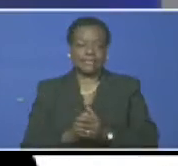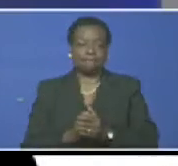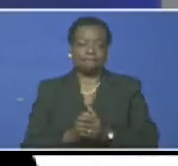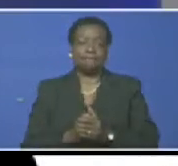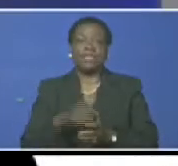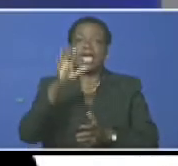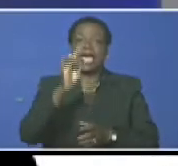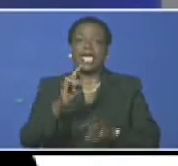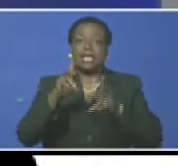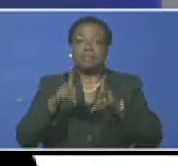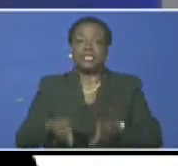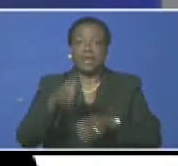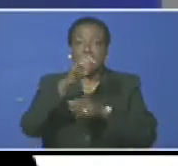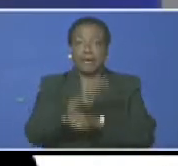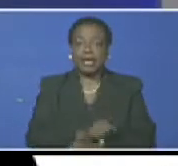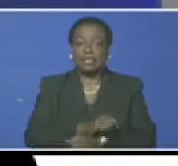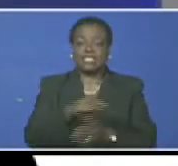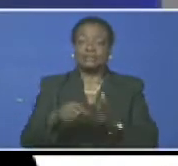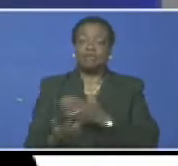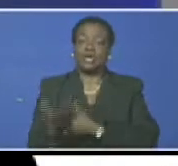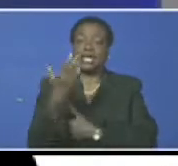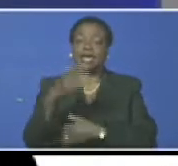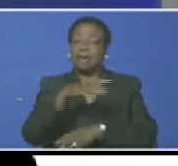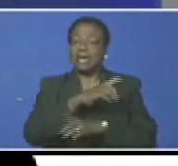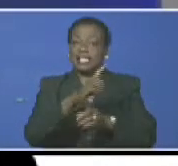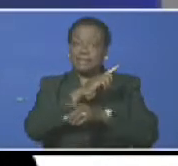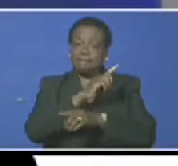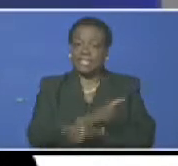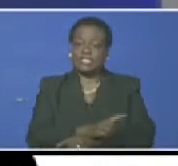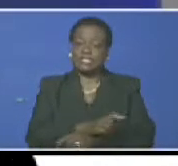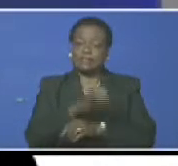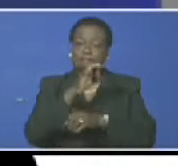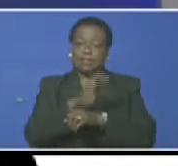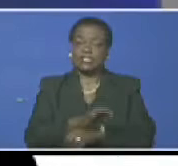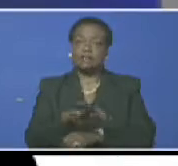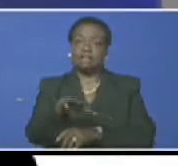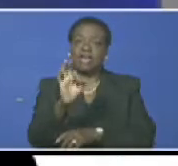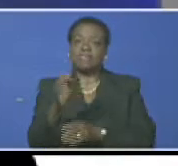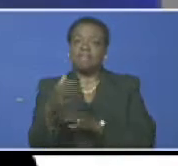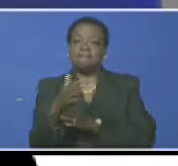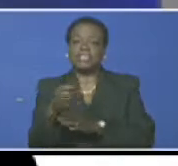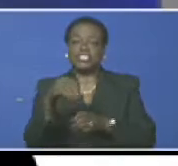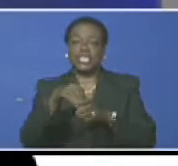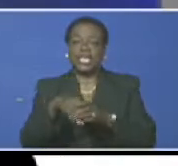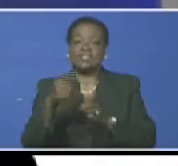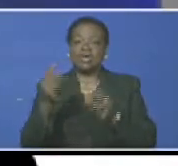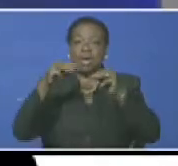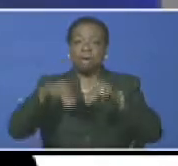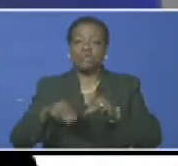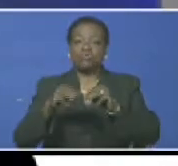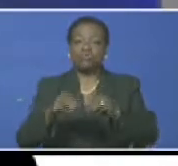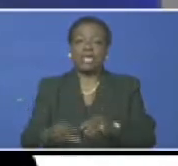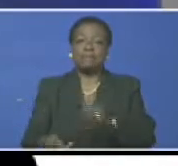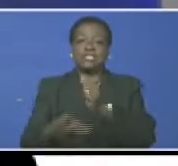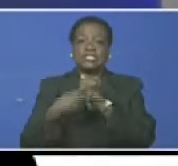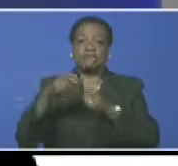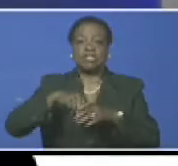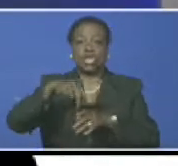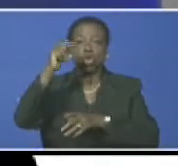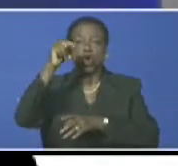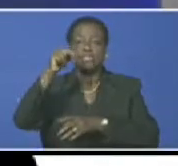Eight persons were apprehended this morning by the Royal Bahamas Defense Force after they were found fishing in a marine preserve in the northern